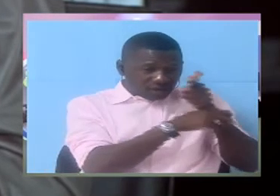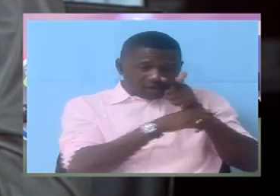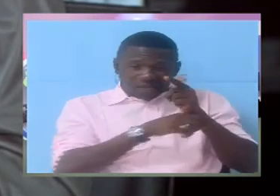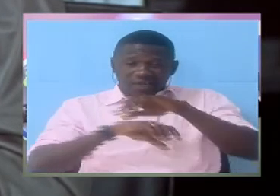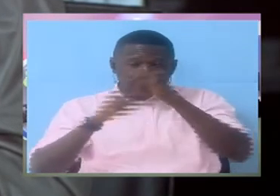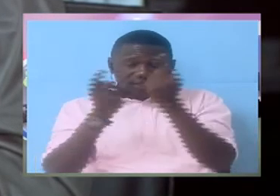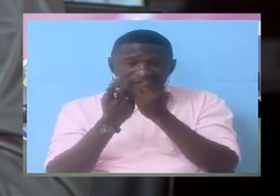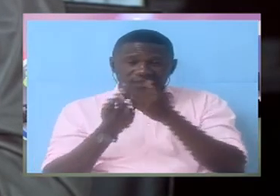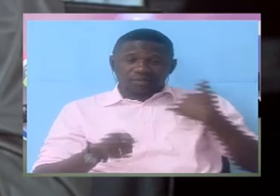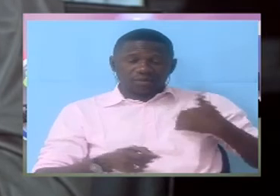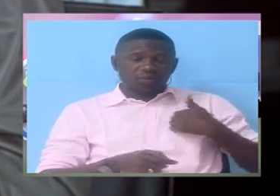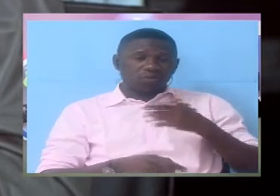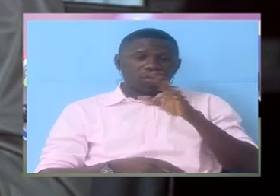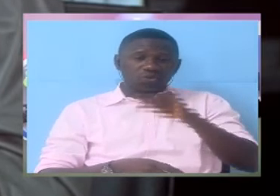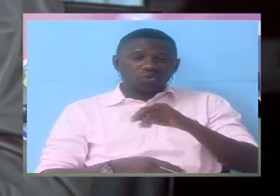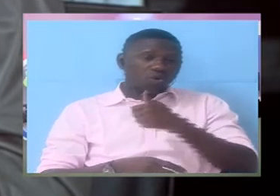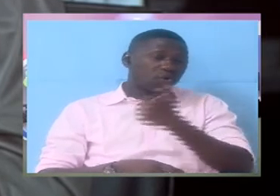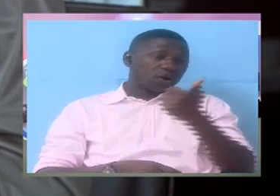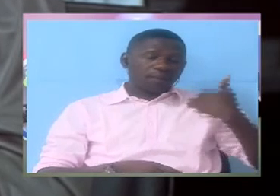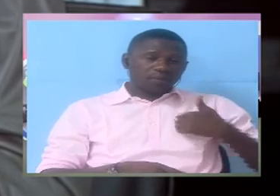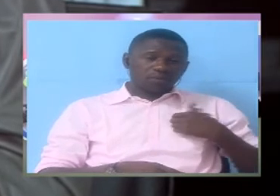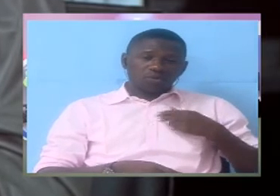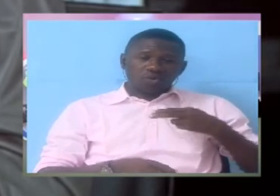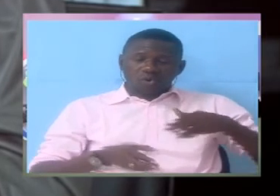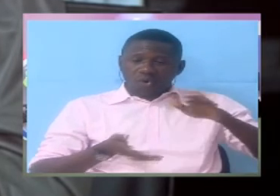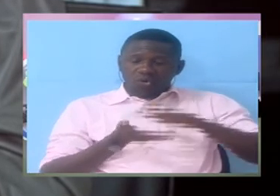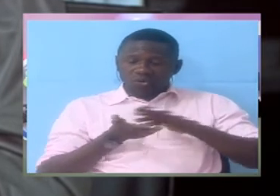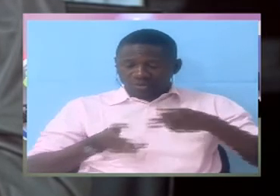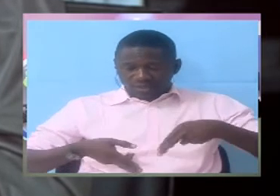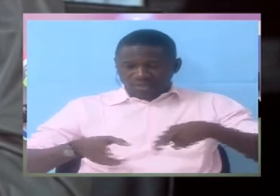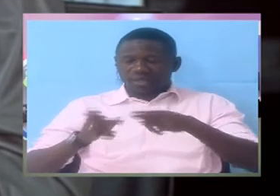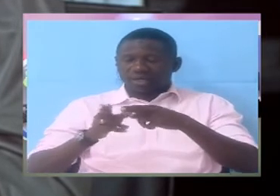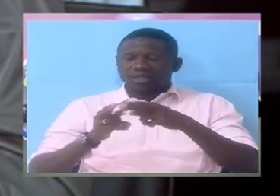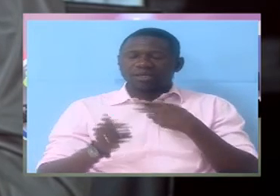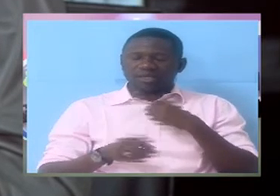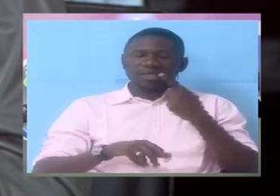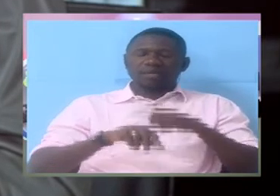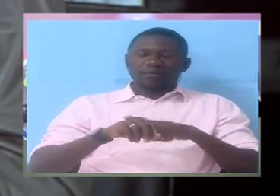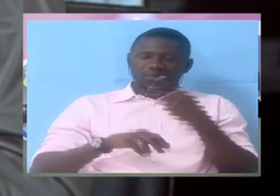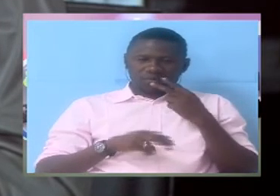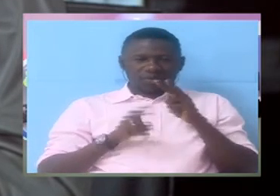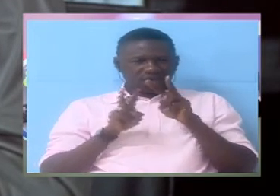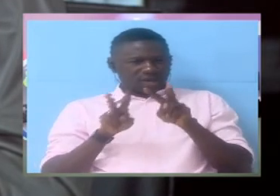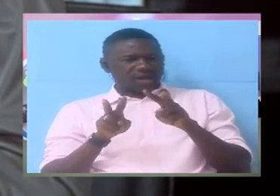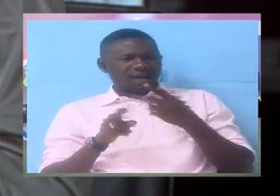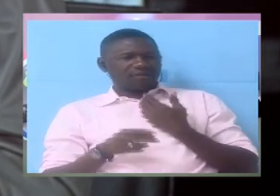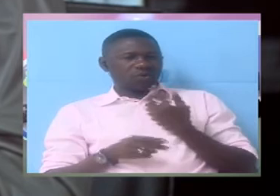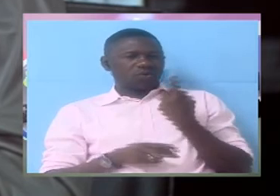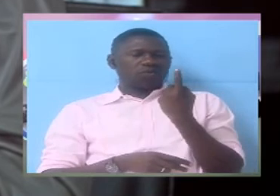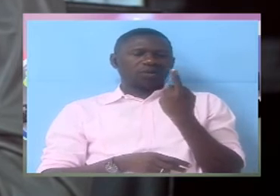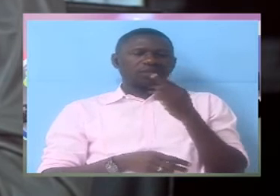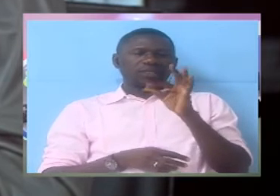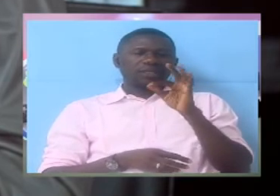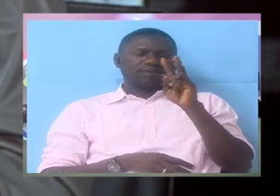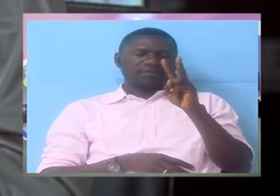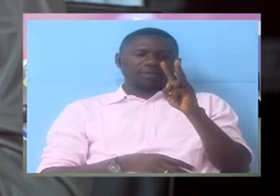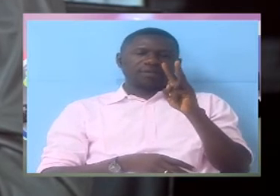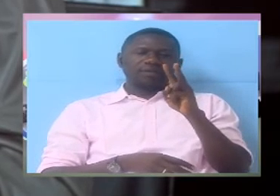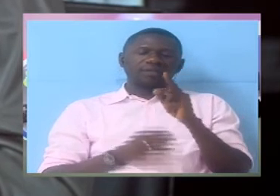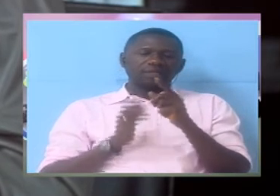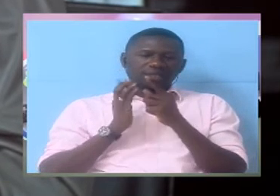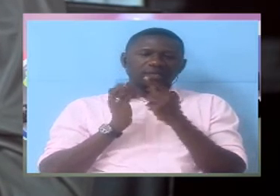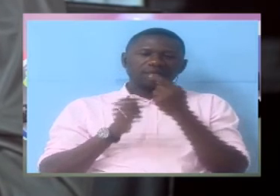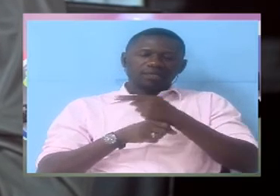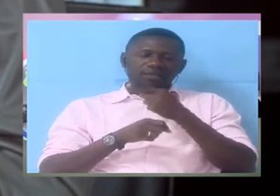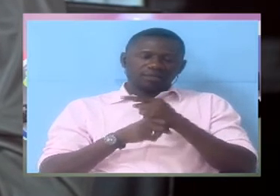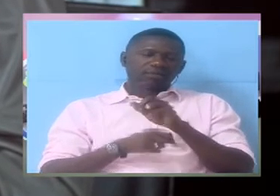these people were doing to other people on the streets. And at that time, we have only one TV station, but there